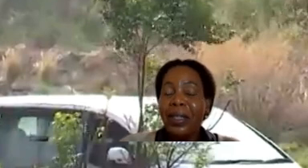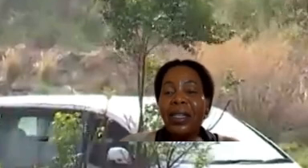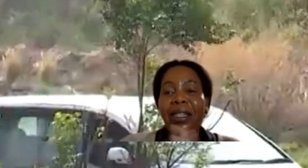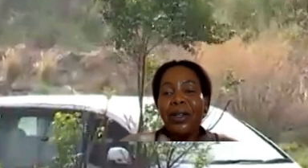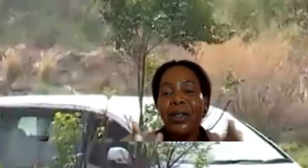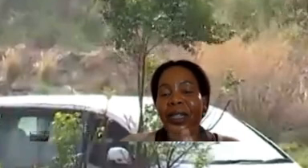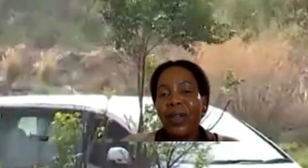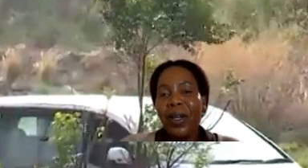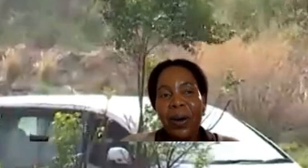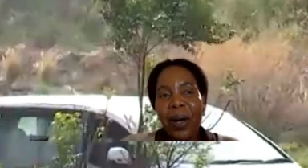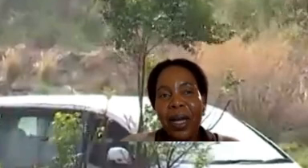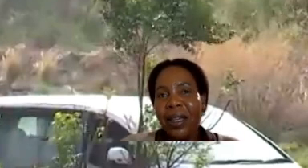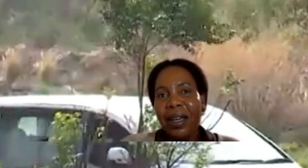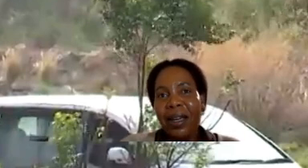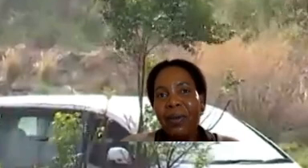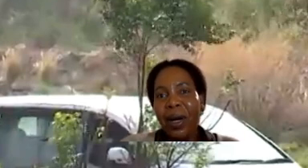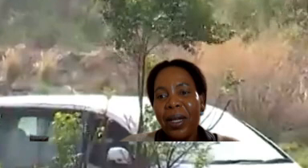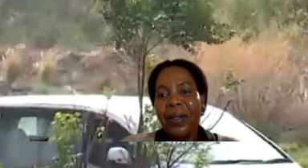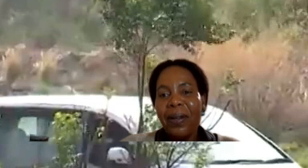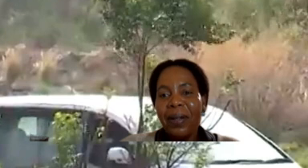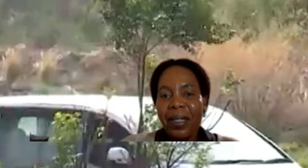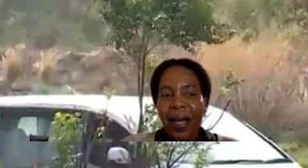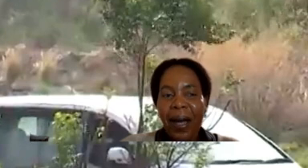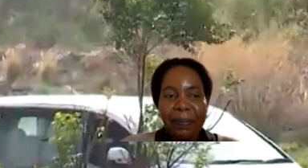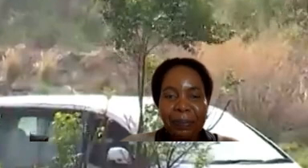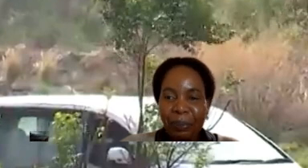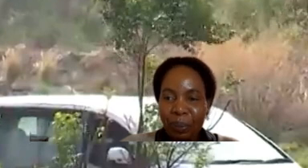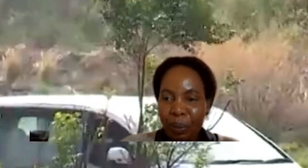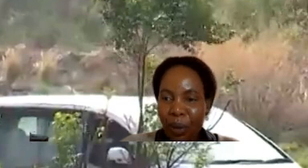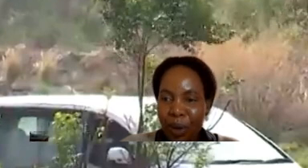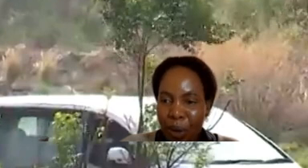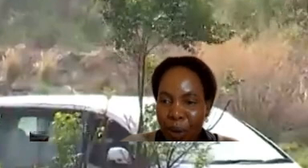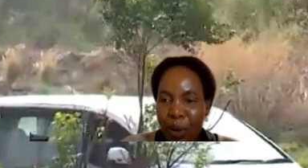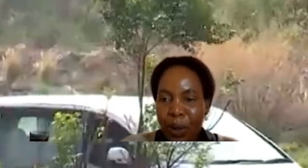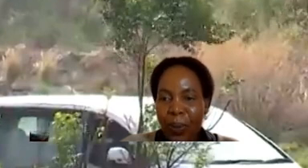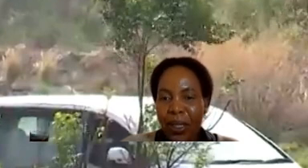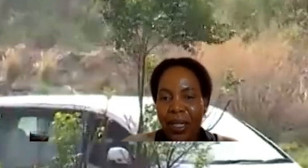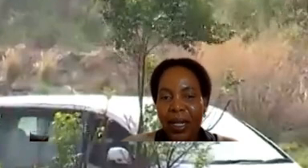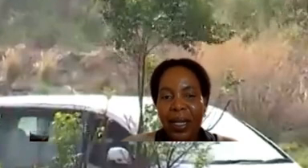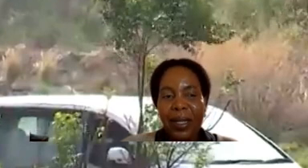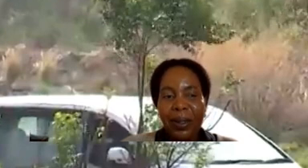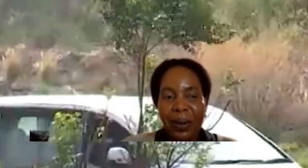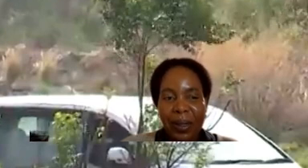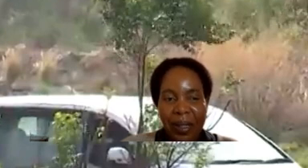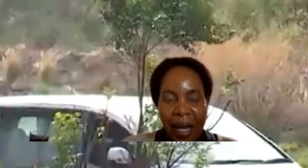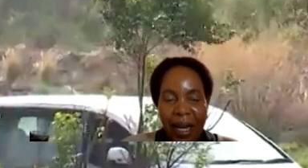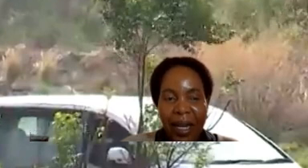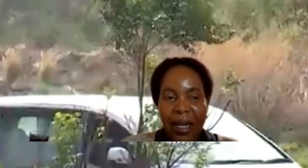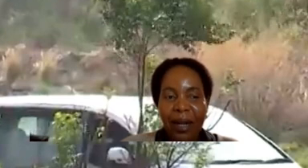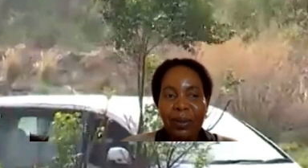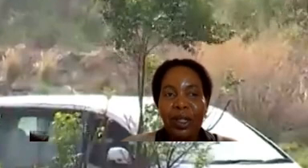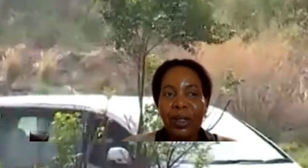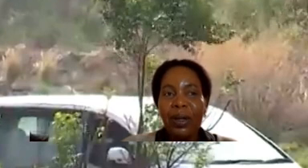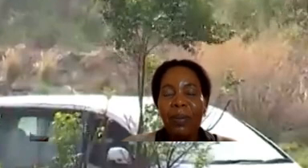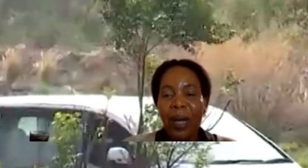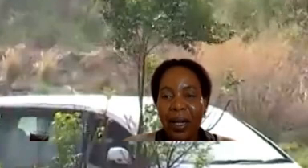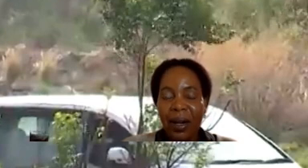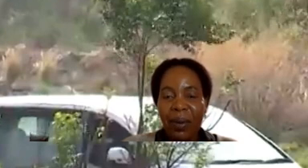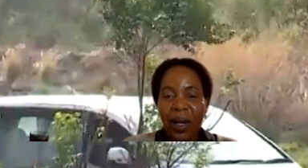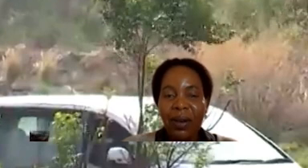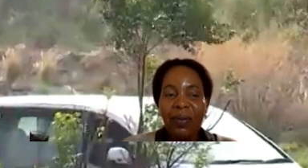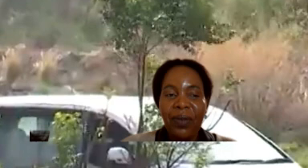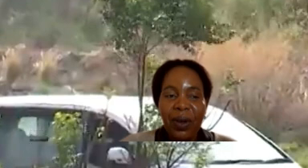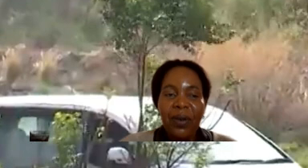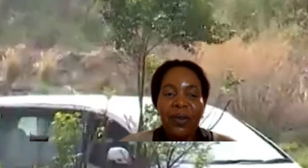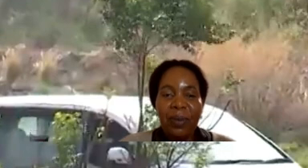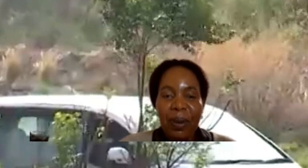So let's listen into this video and hear what this news presenter is going to say, and I'll just play another